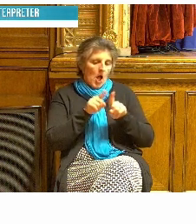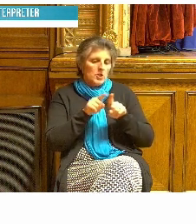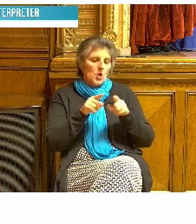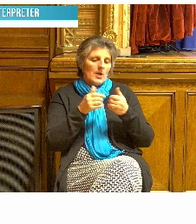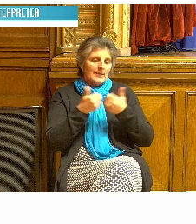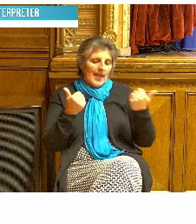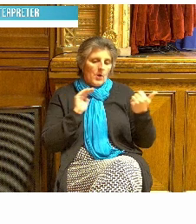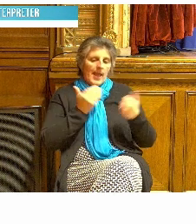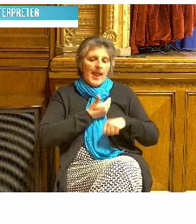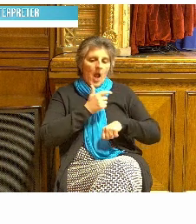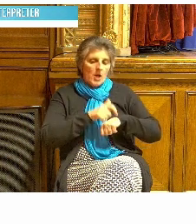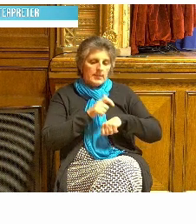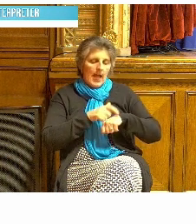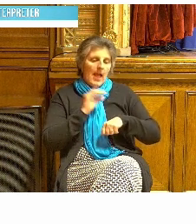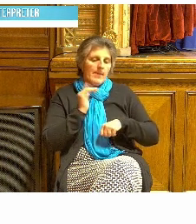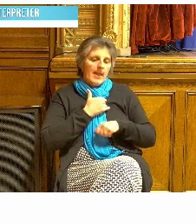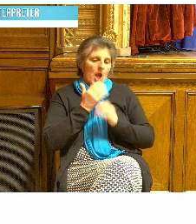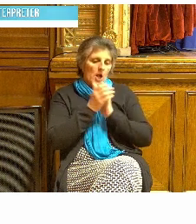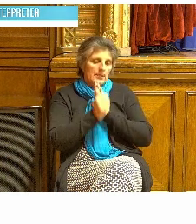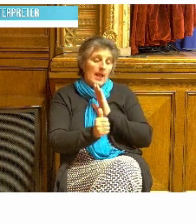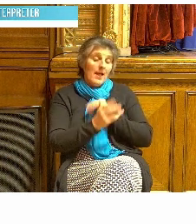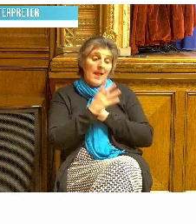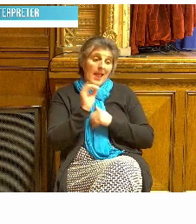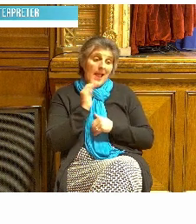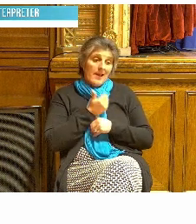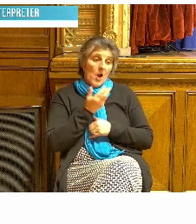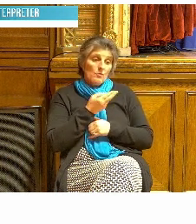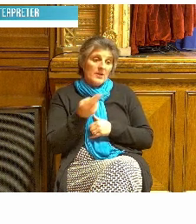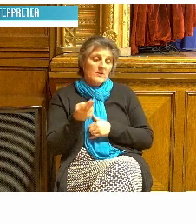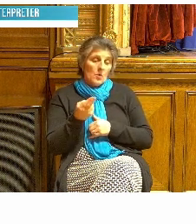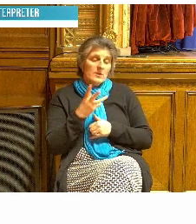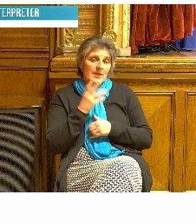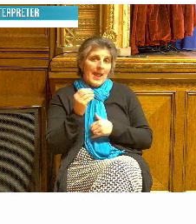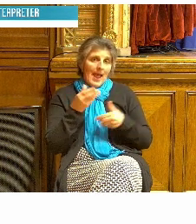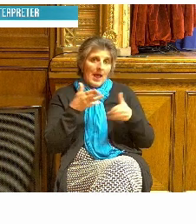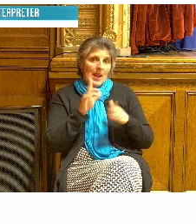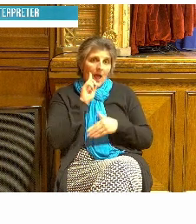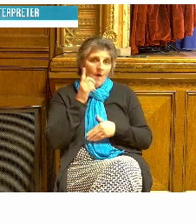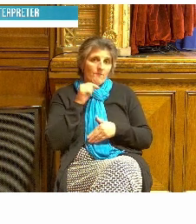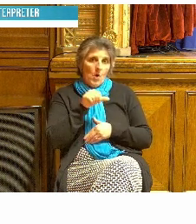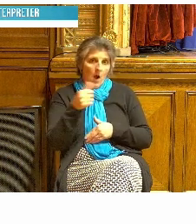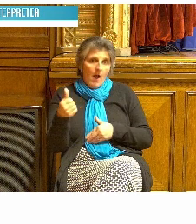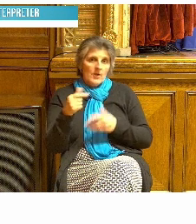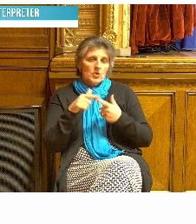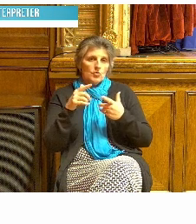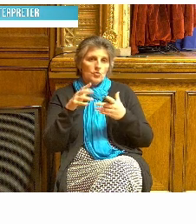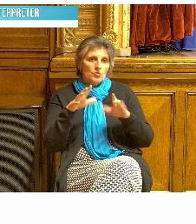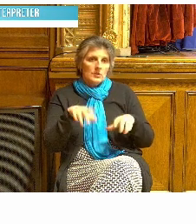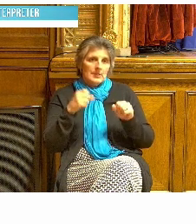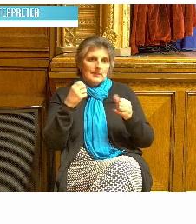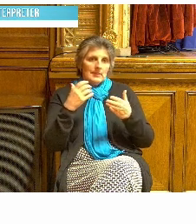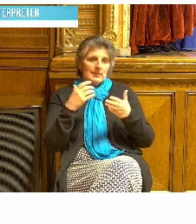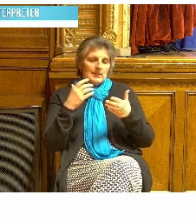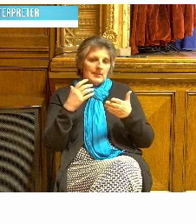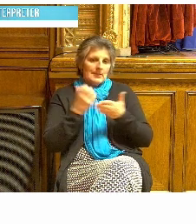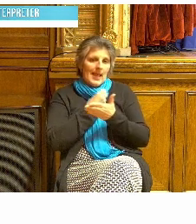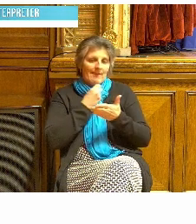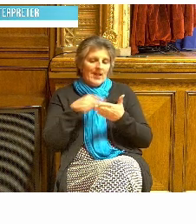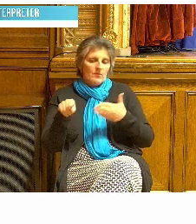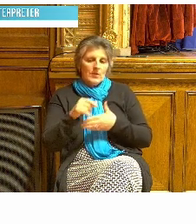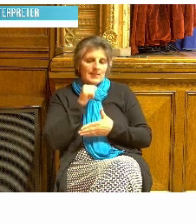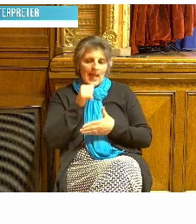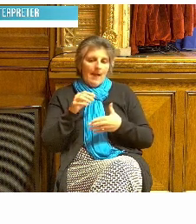our time and our talent and our resources, and it allowed for others to take advantage of those things not